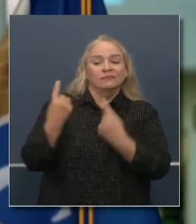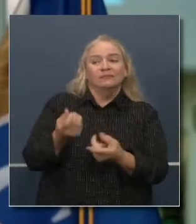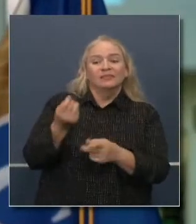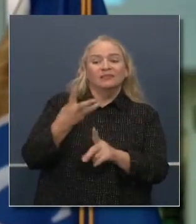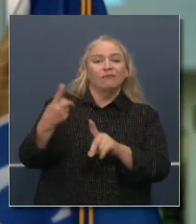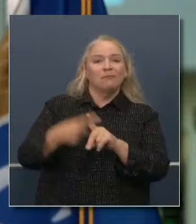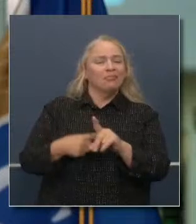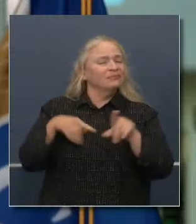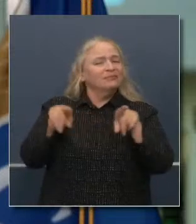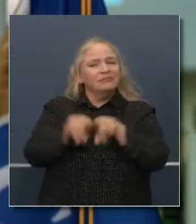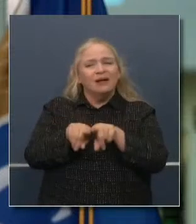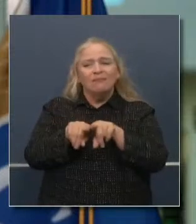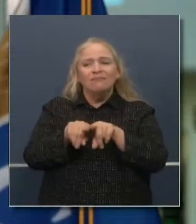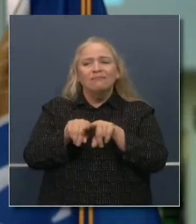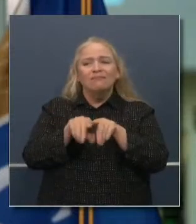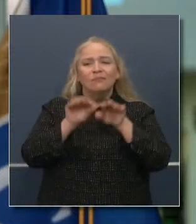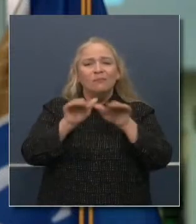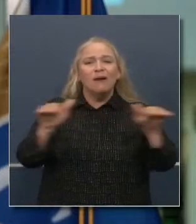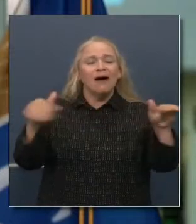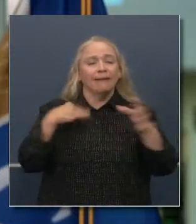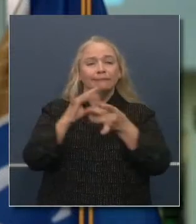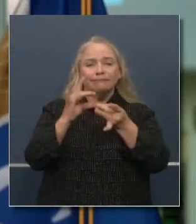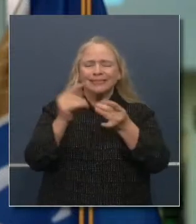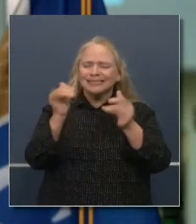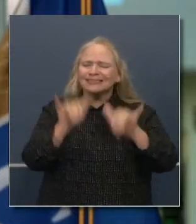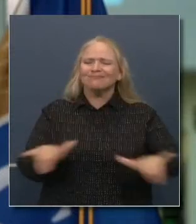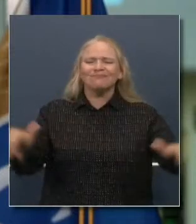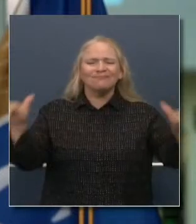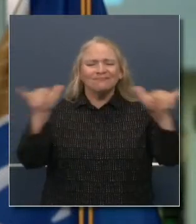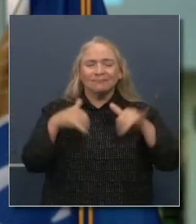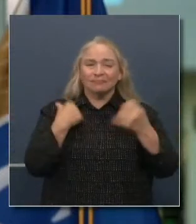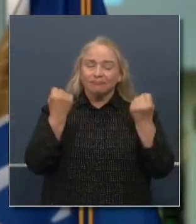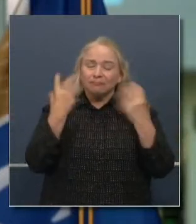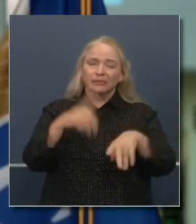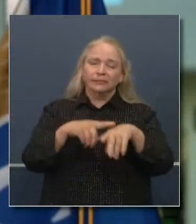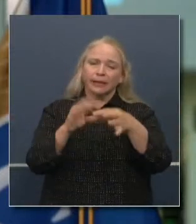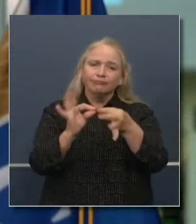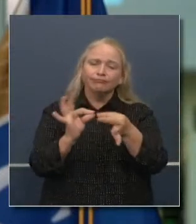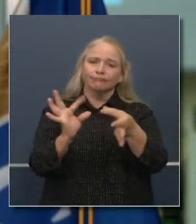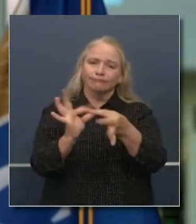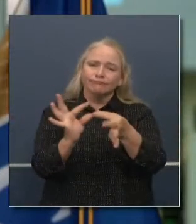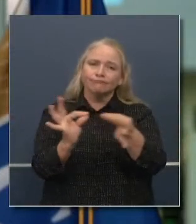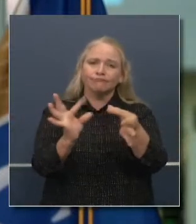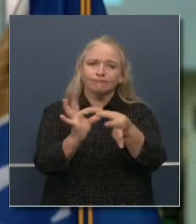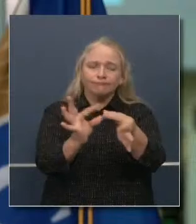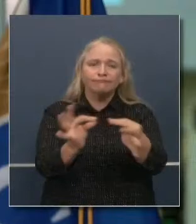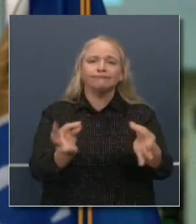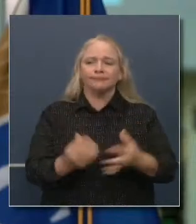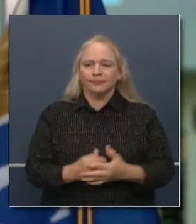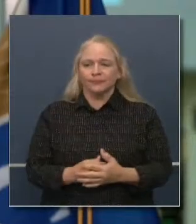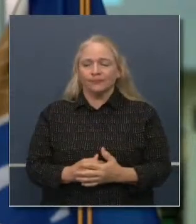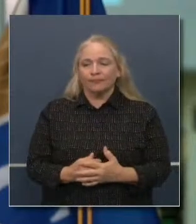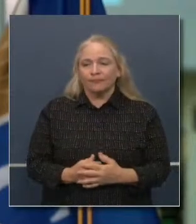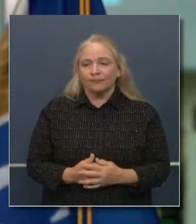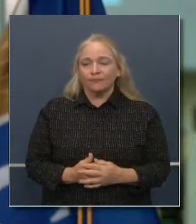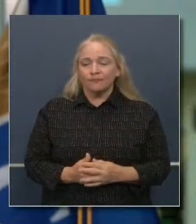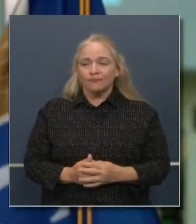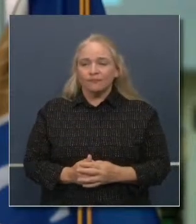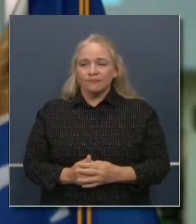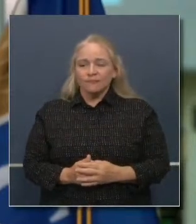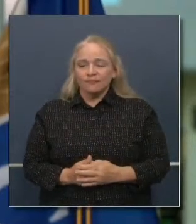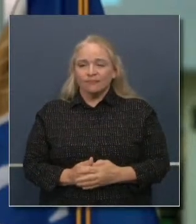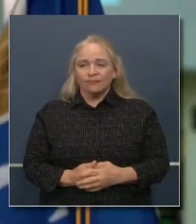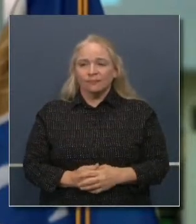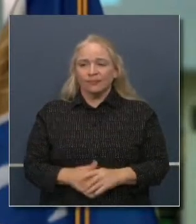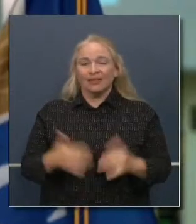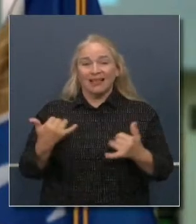on multiple occasions, and that is we're moving back into a modification mode